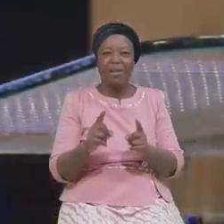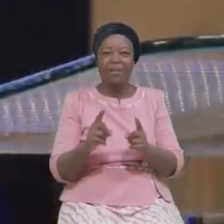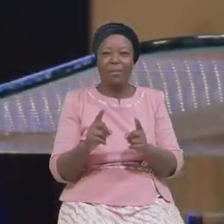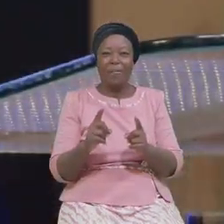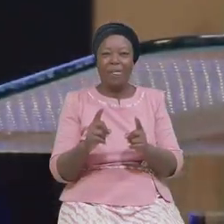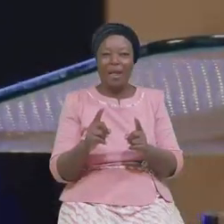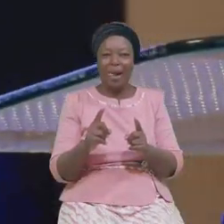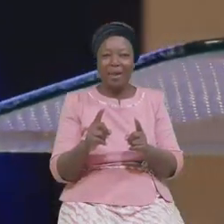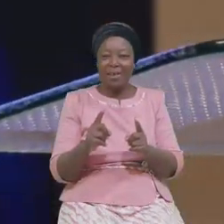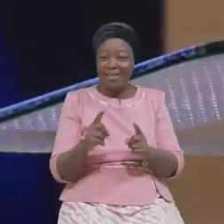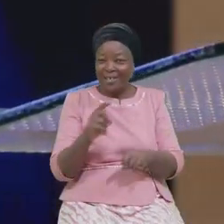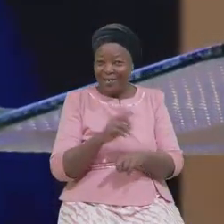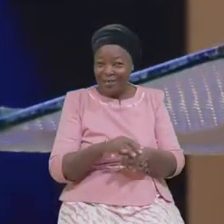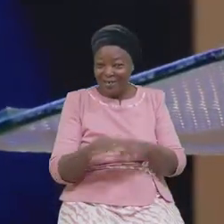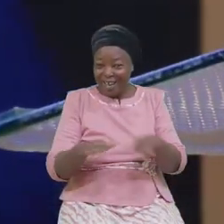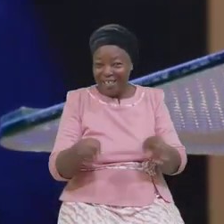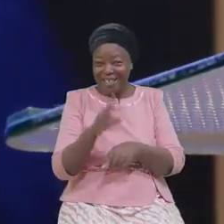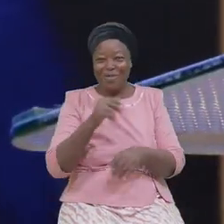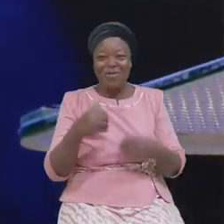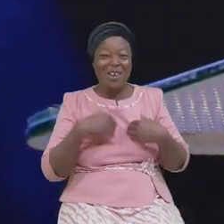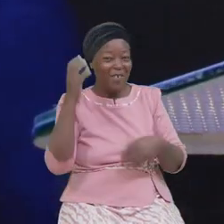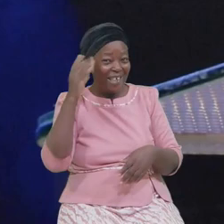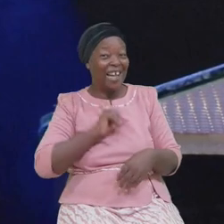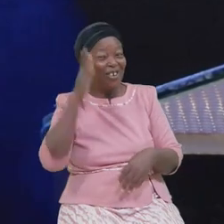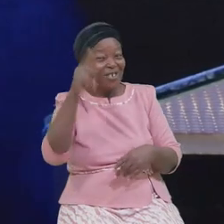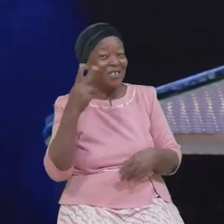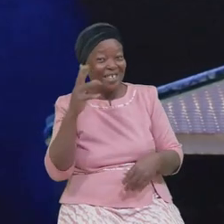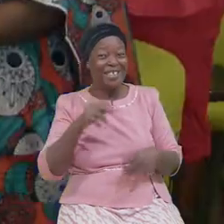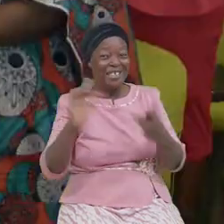Don't act as if you have heard, because I know you've seen it online.